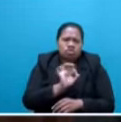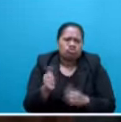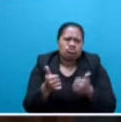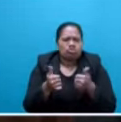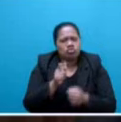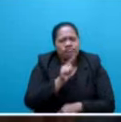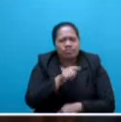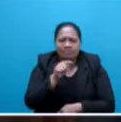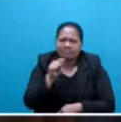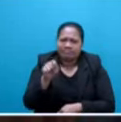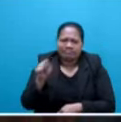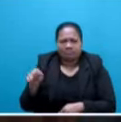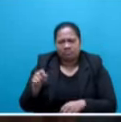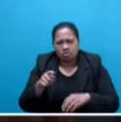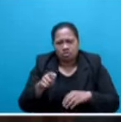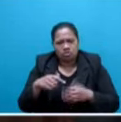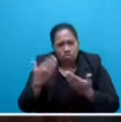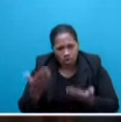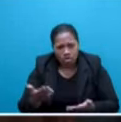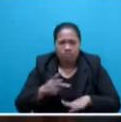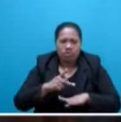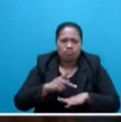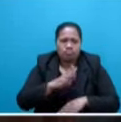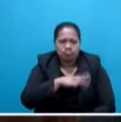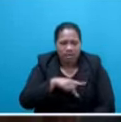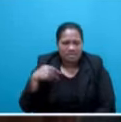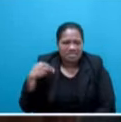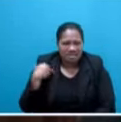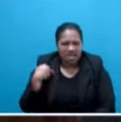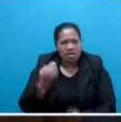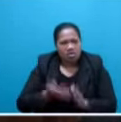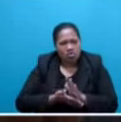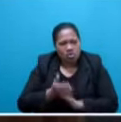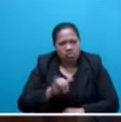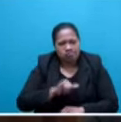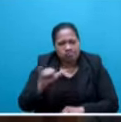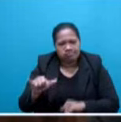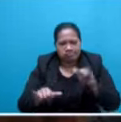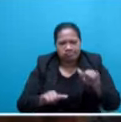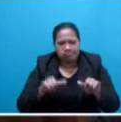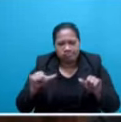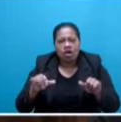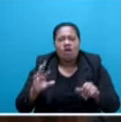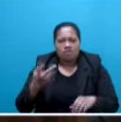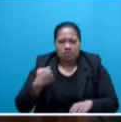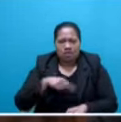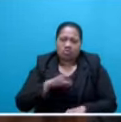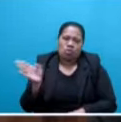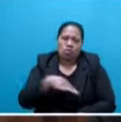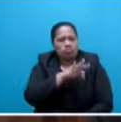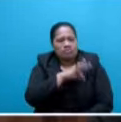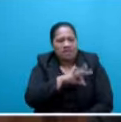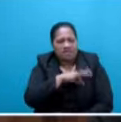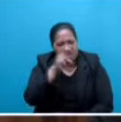Honourable Prime Minister who goes on trips so that we benefit as a whole. But look at this,